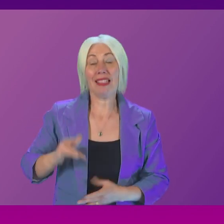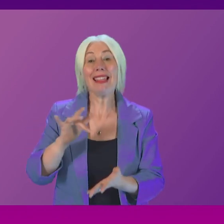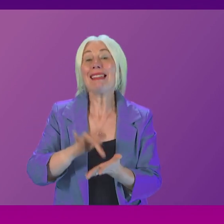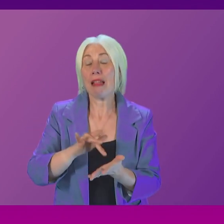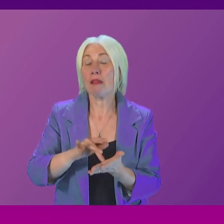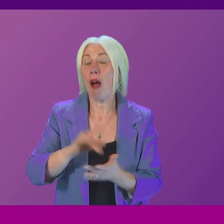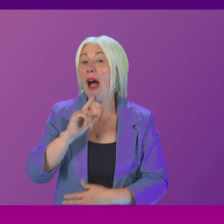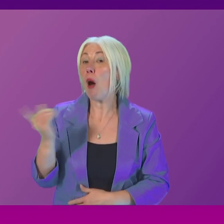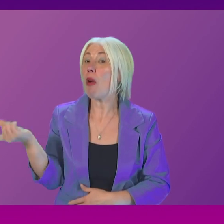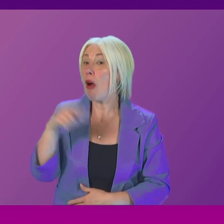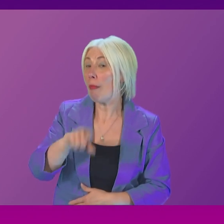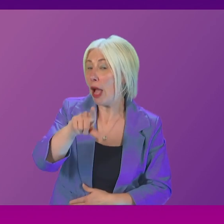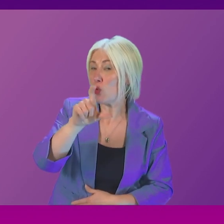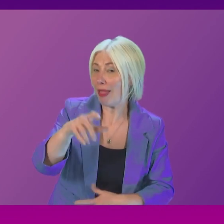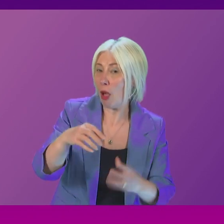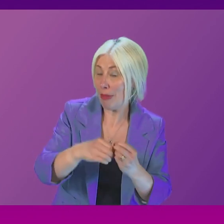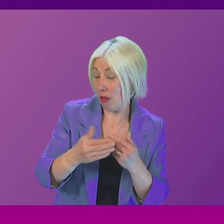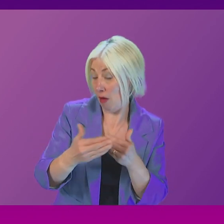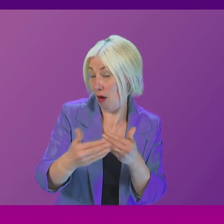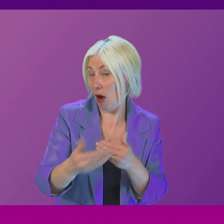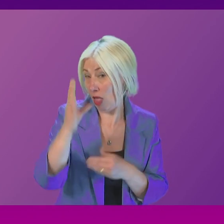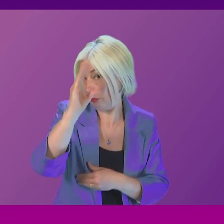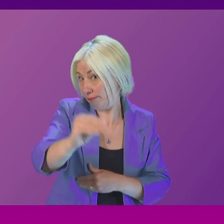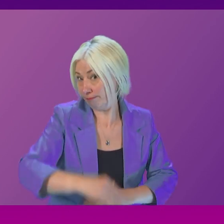to Claire Baker in due course.